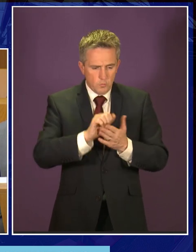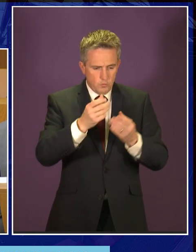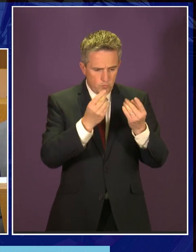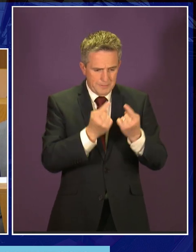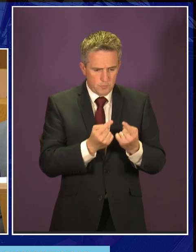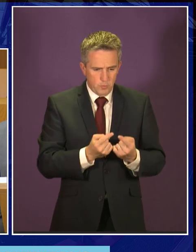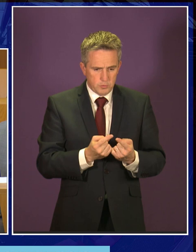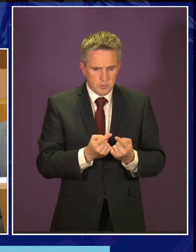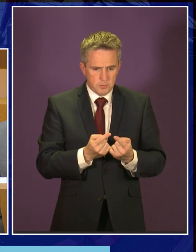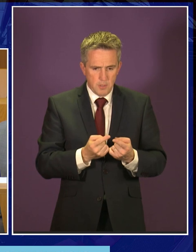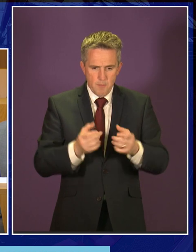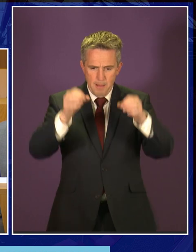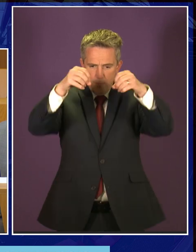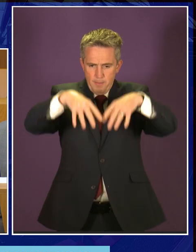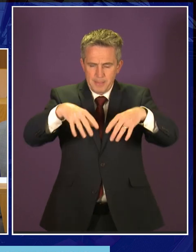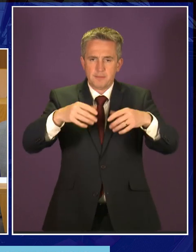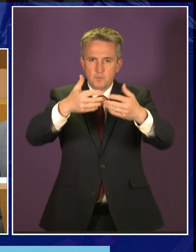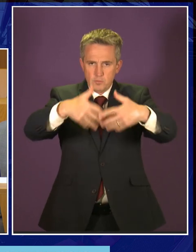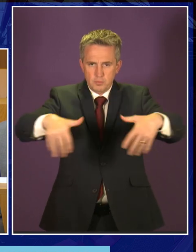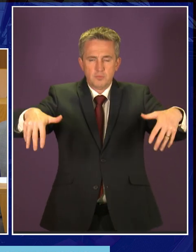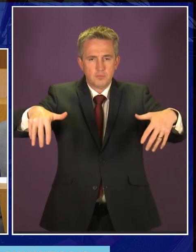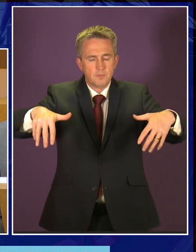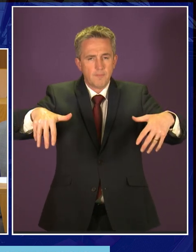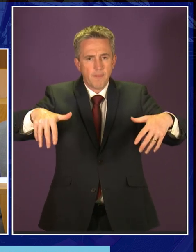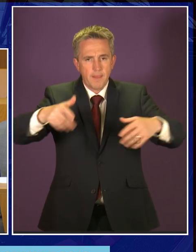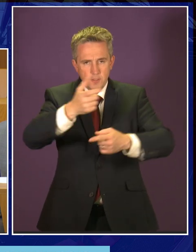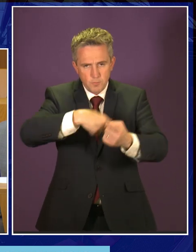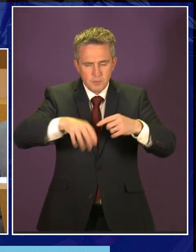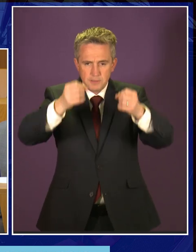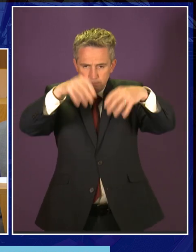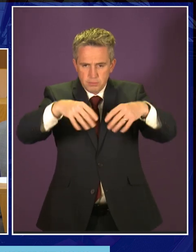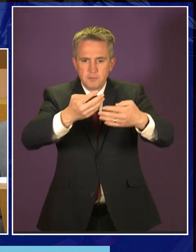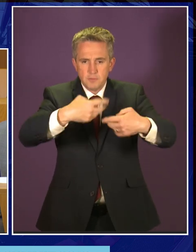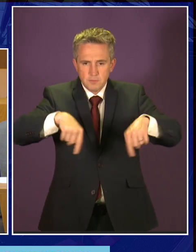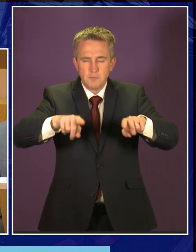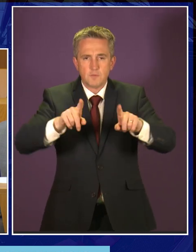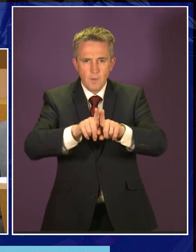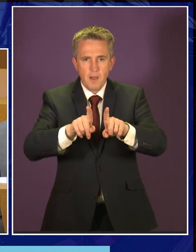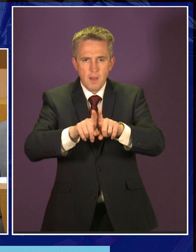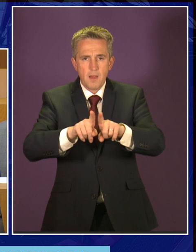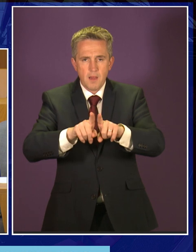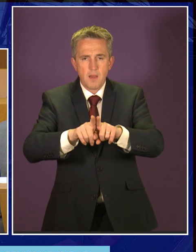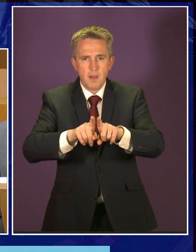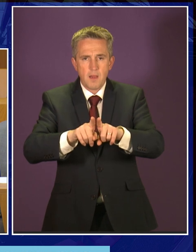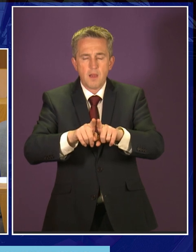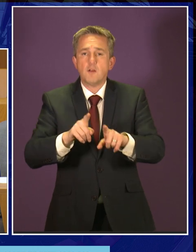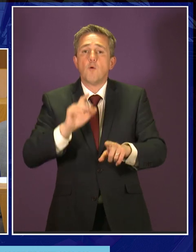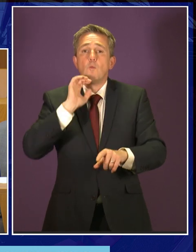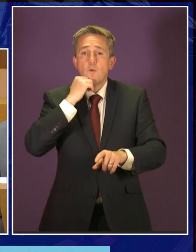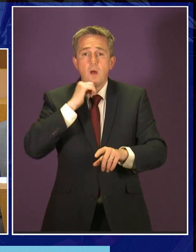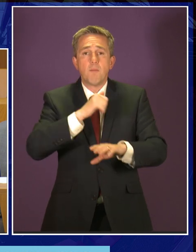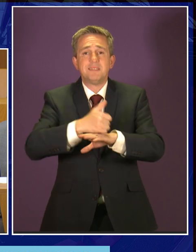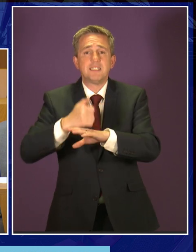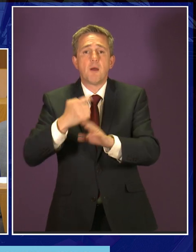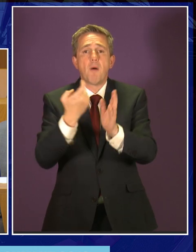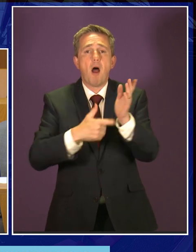merging culture with different fields. To this goal's end, we will be initiating various R&D projects